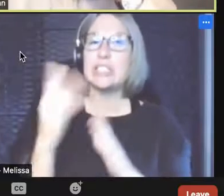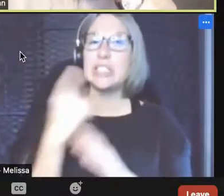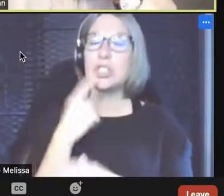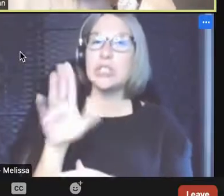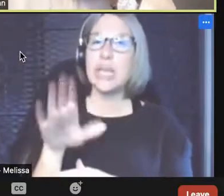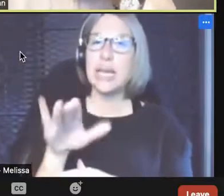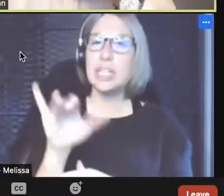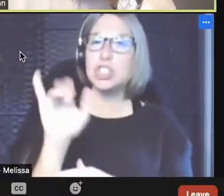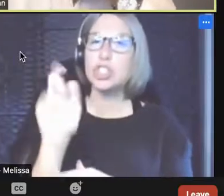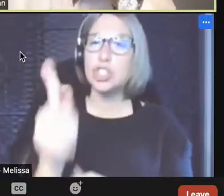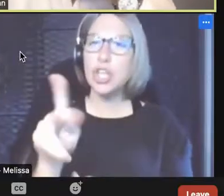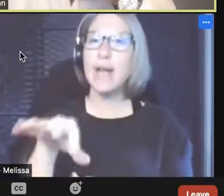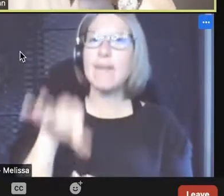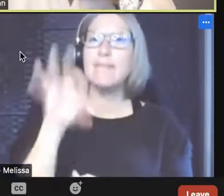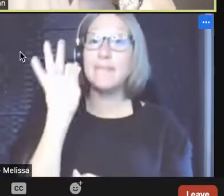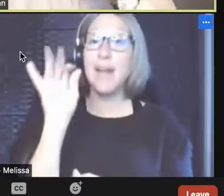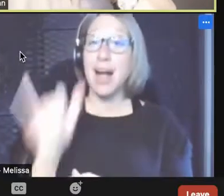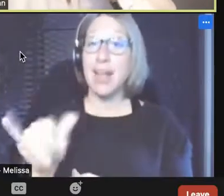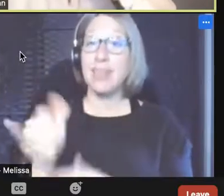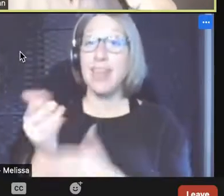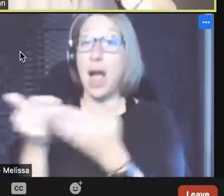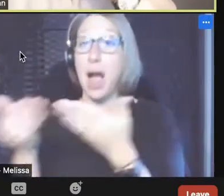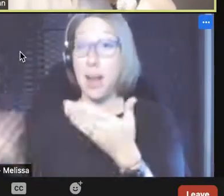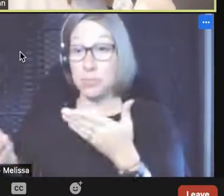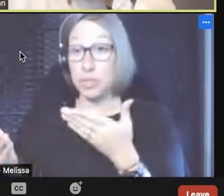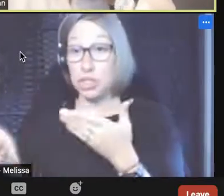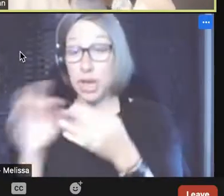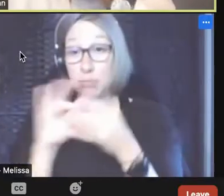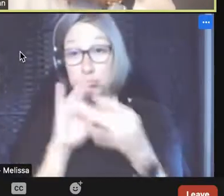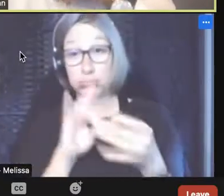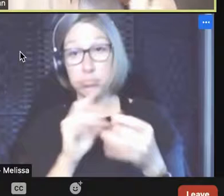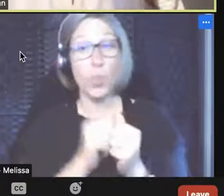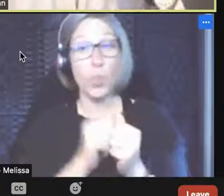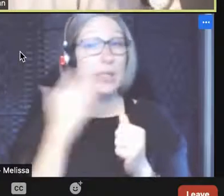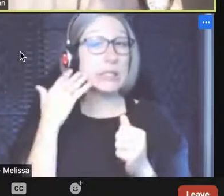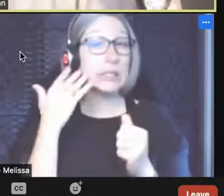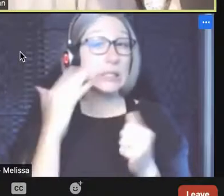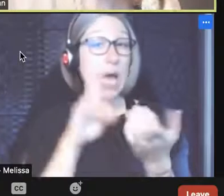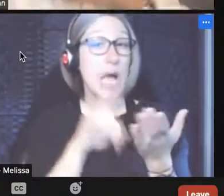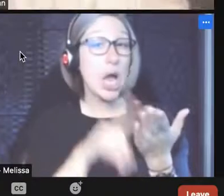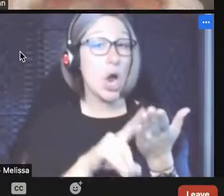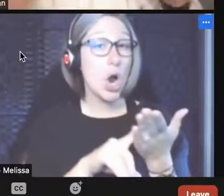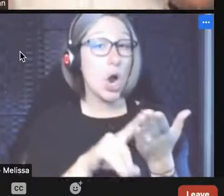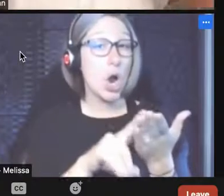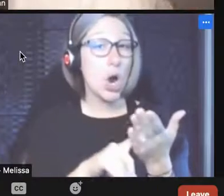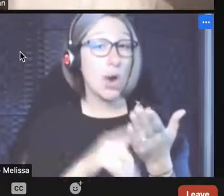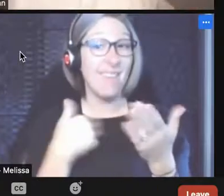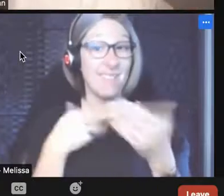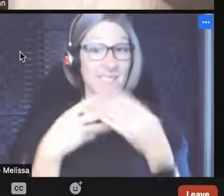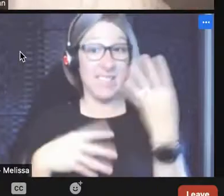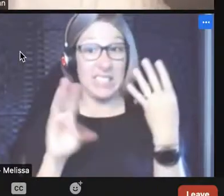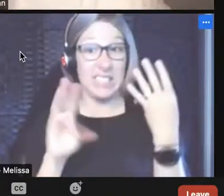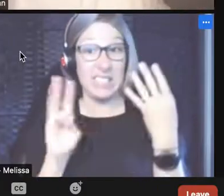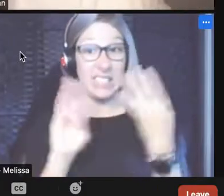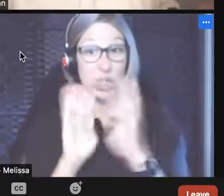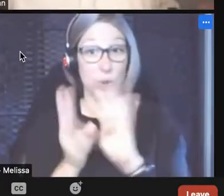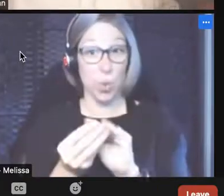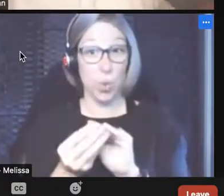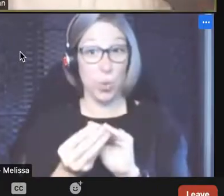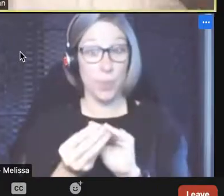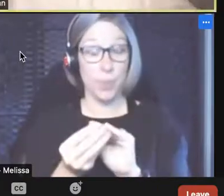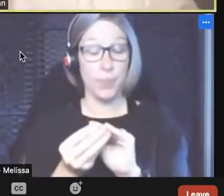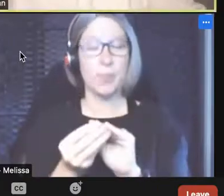associated with a rhyming sound from an array of 6. So the teacher says, find an object in this, group of things.